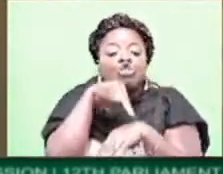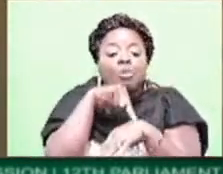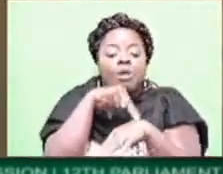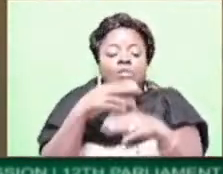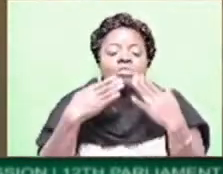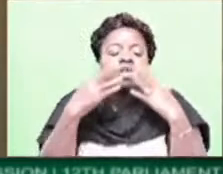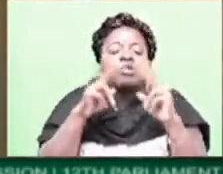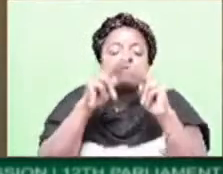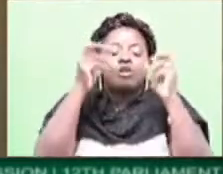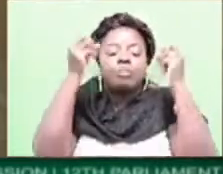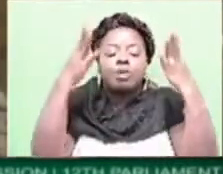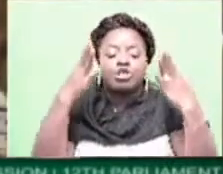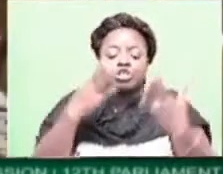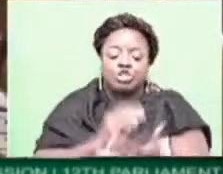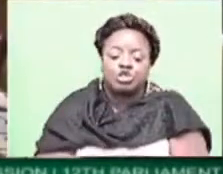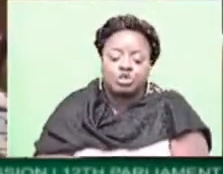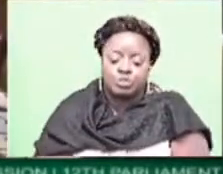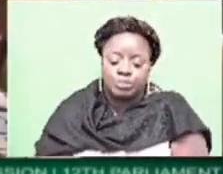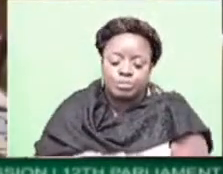much, Madam Speaker.